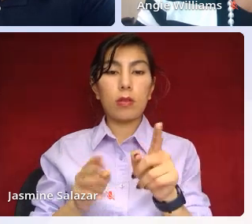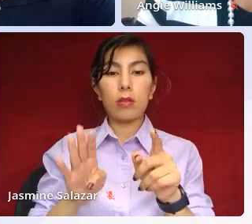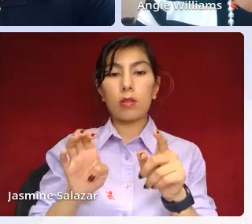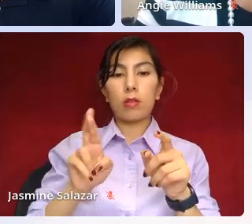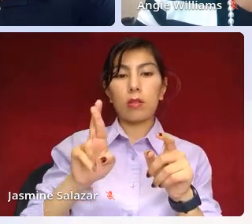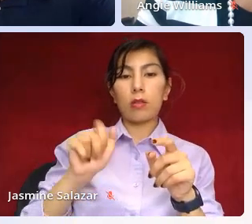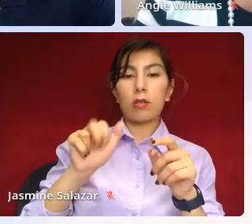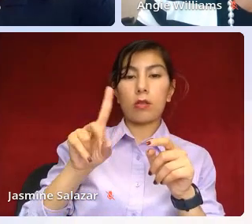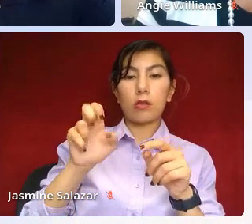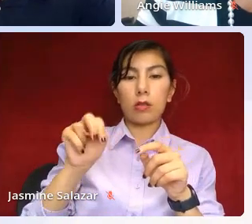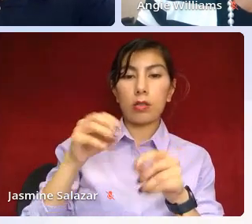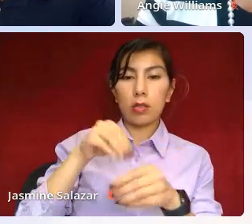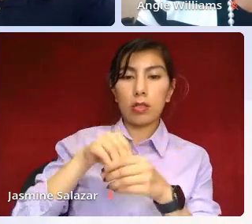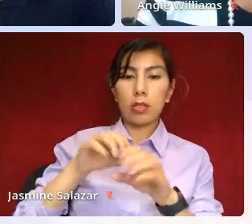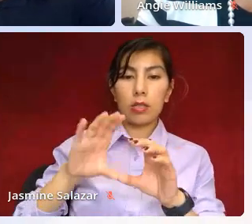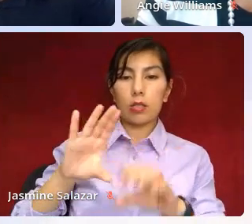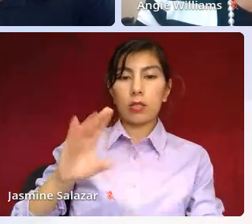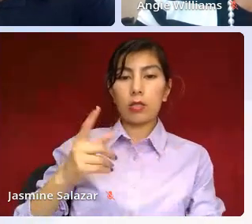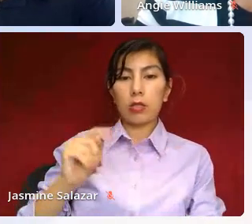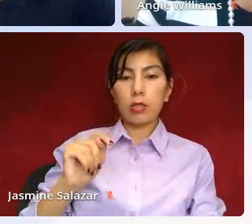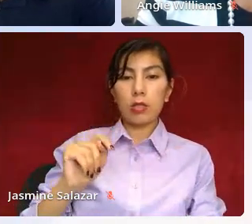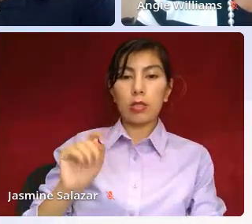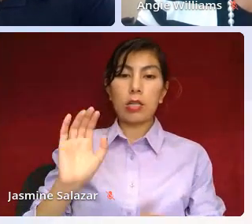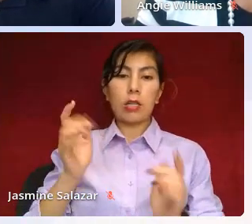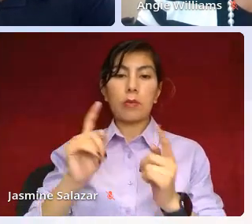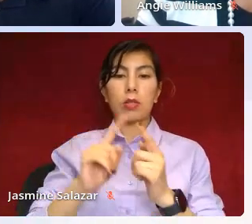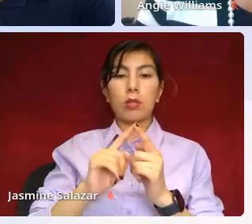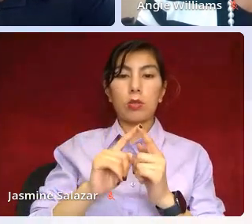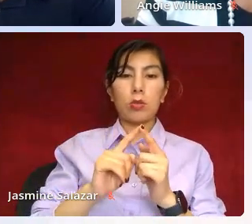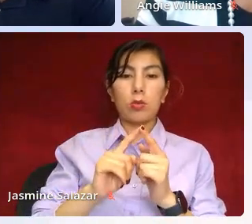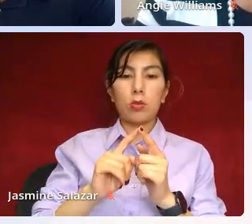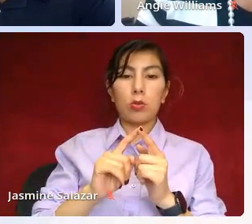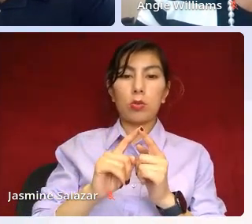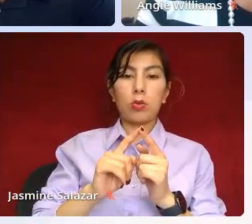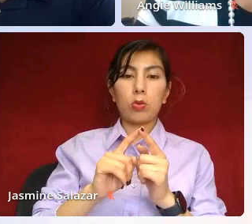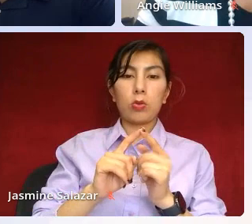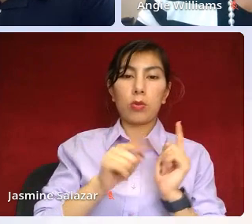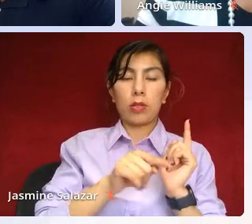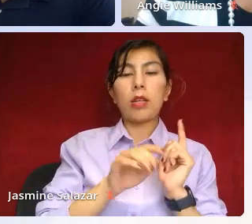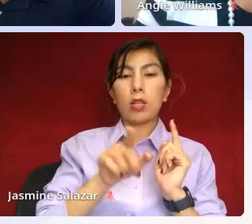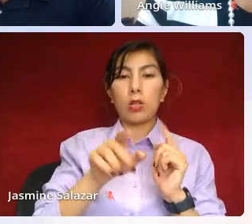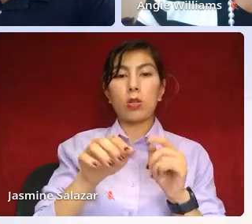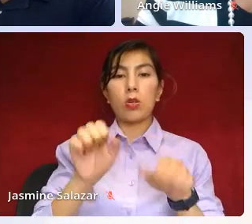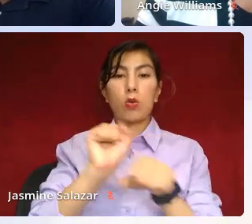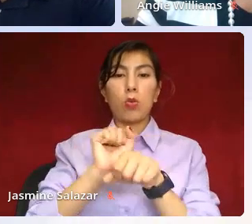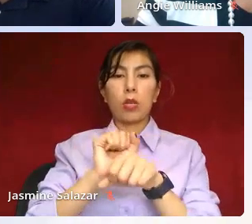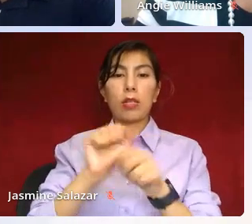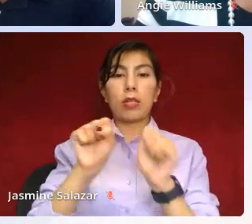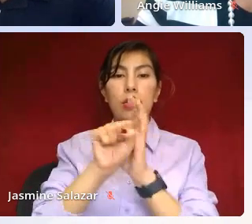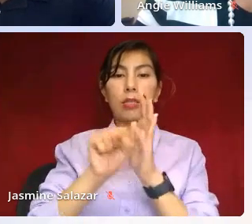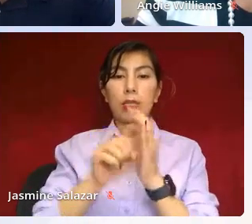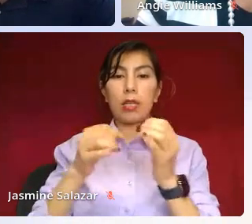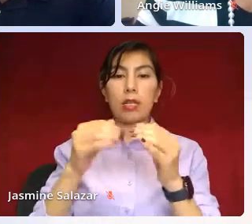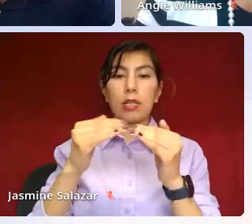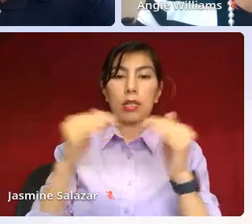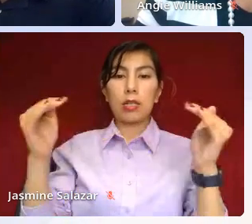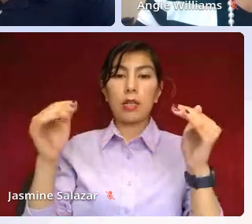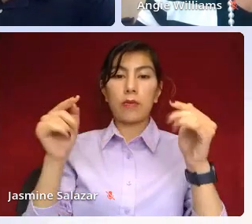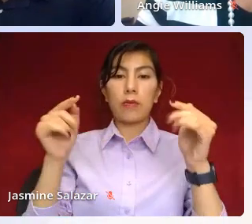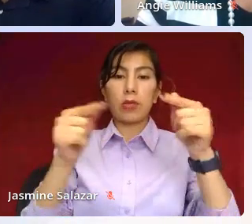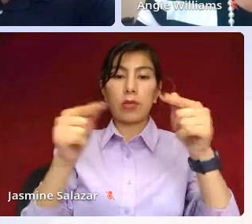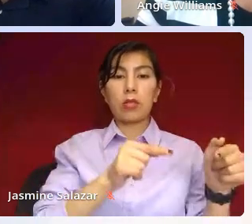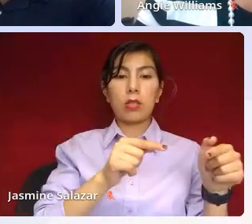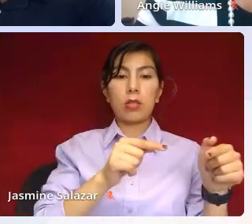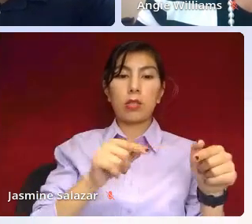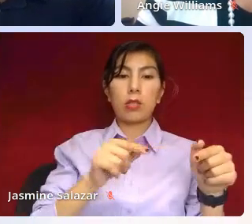chat, because in comparison, you're working sort of at a state level, and Angie's at a community level. So, Brandon, you